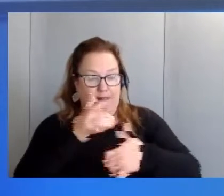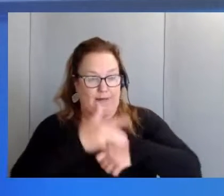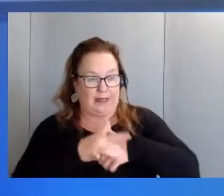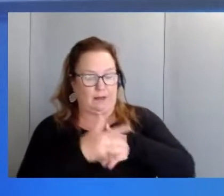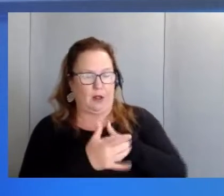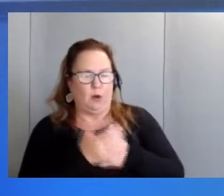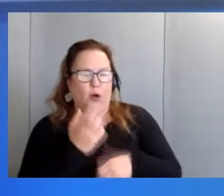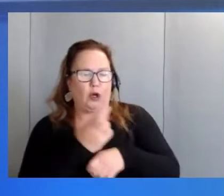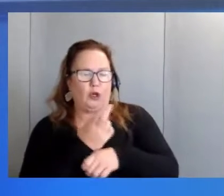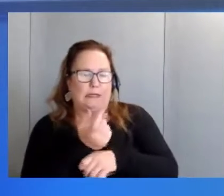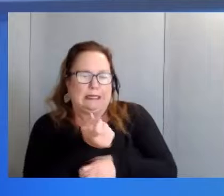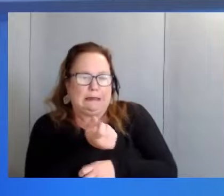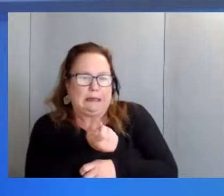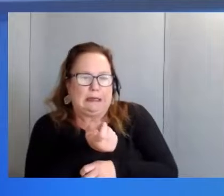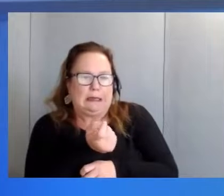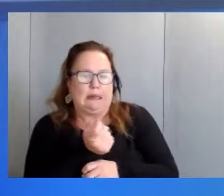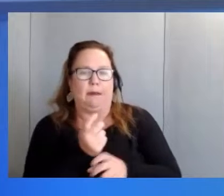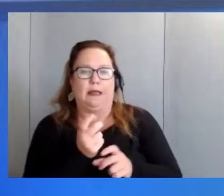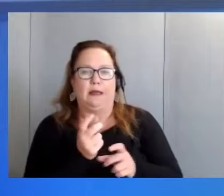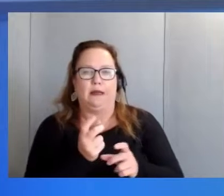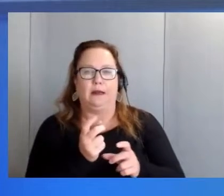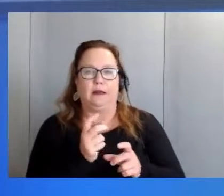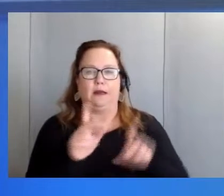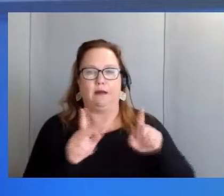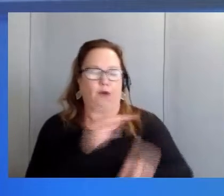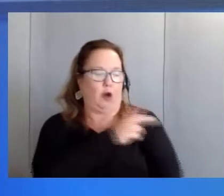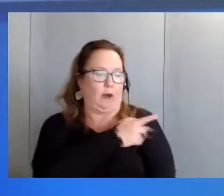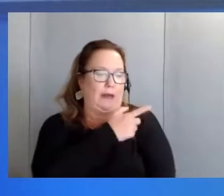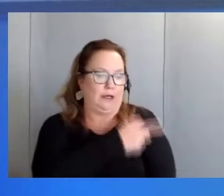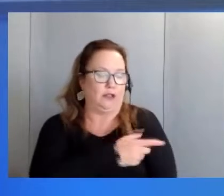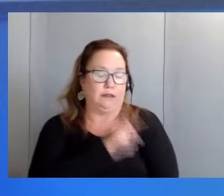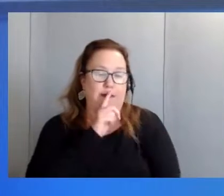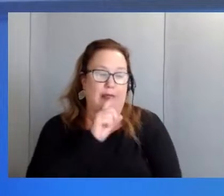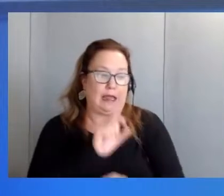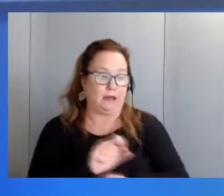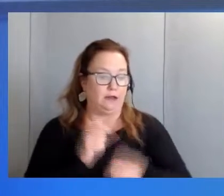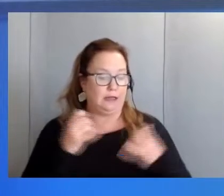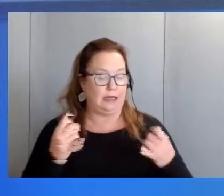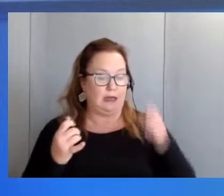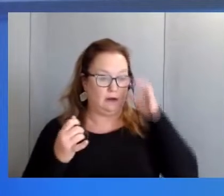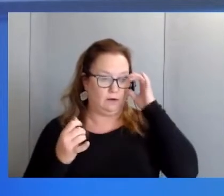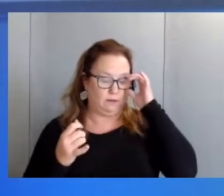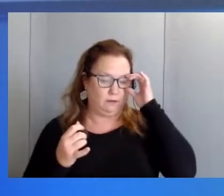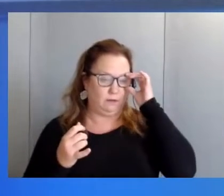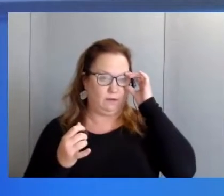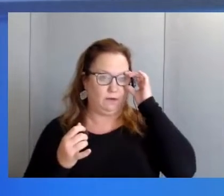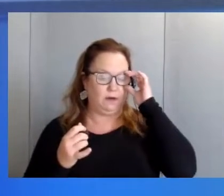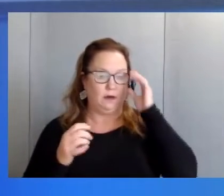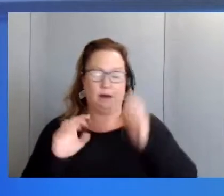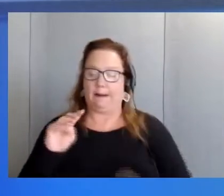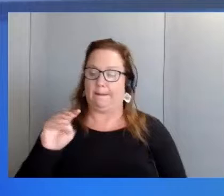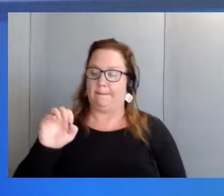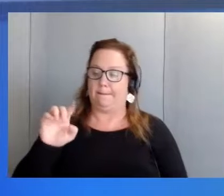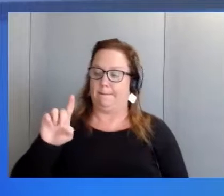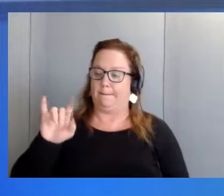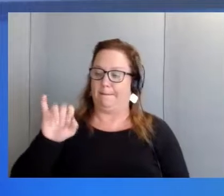tiny fraction of our patients. And actually now we're basically, the Medicare recently ruled that they wouldn't